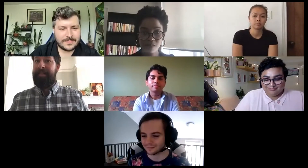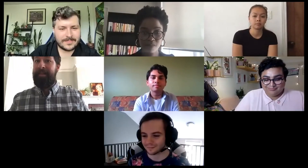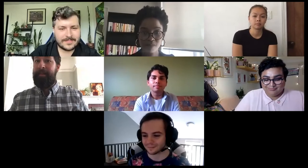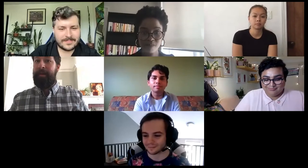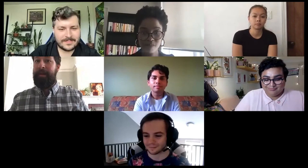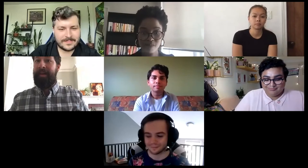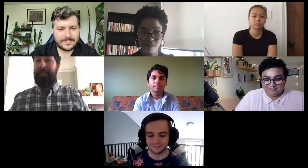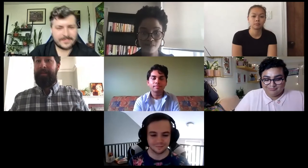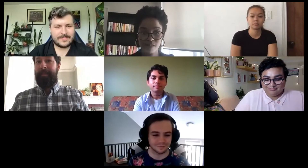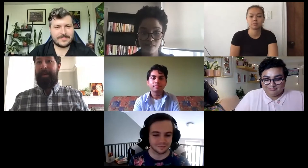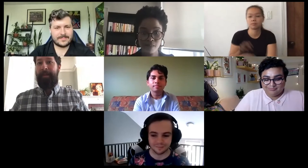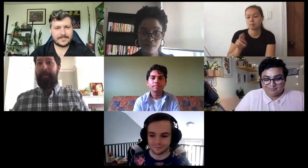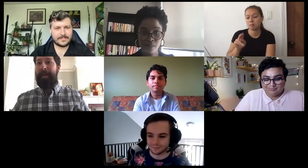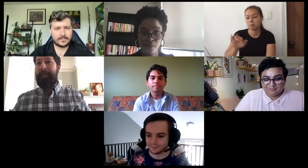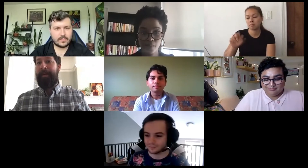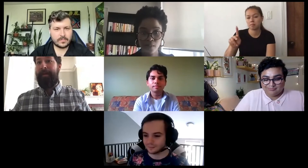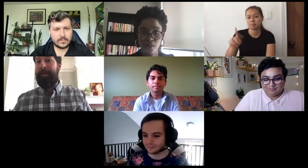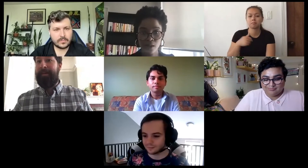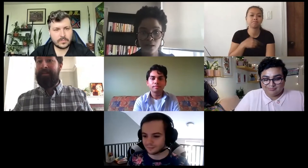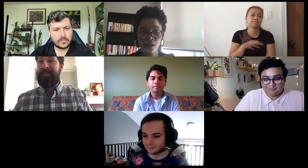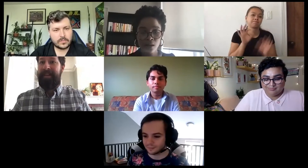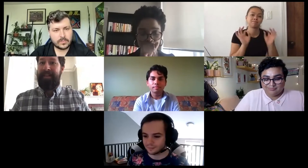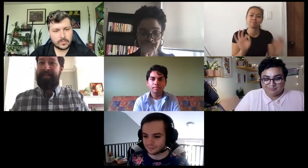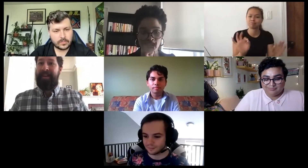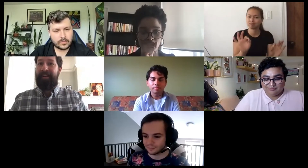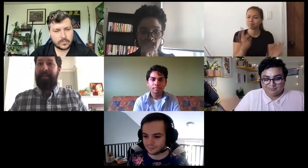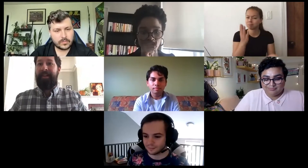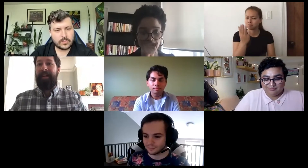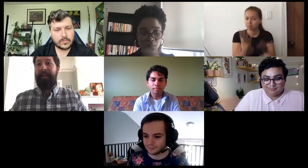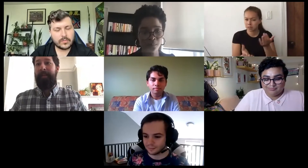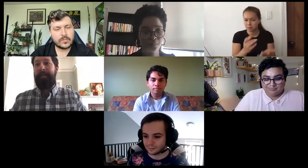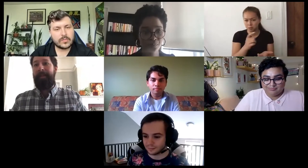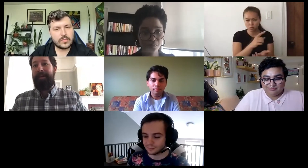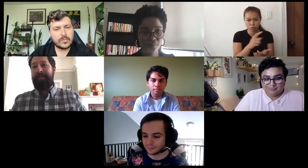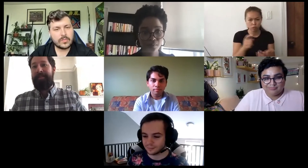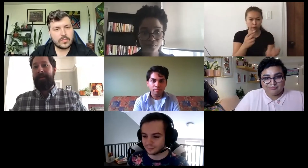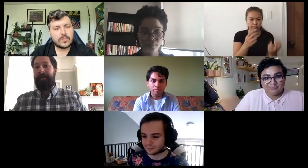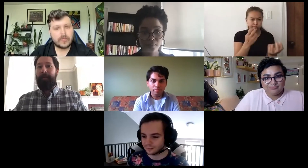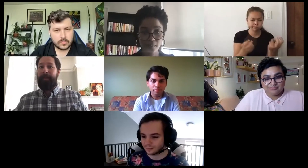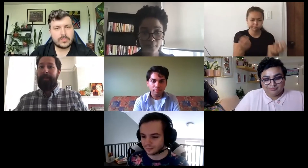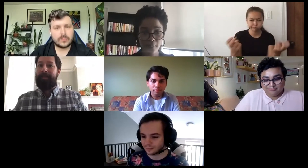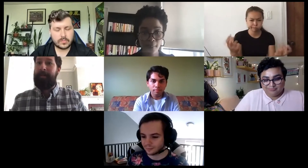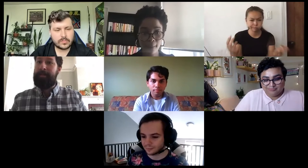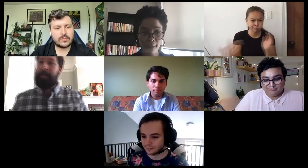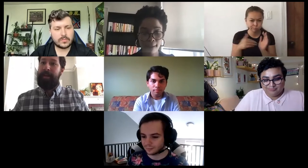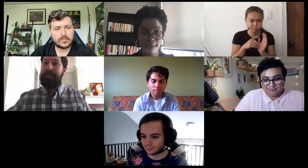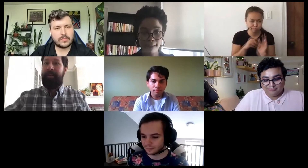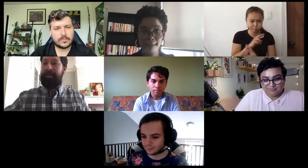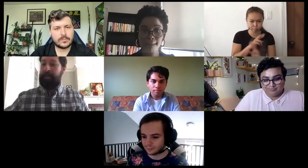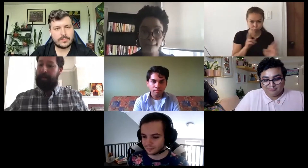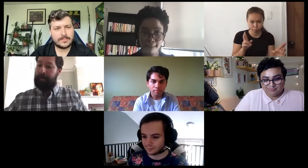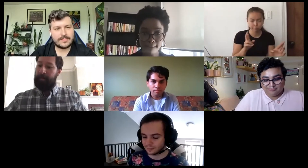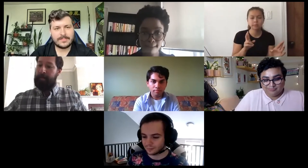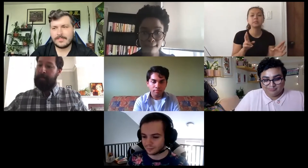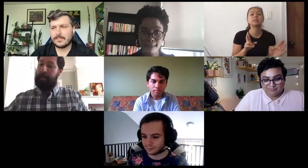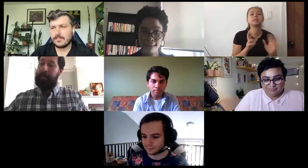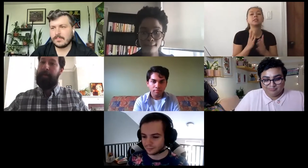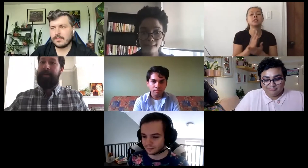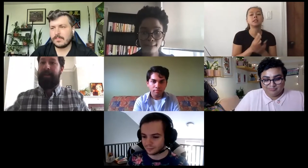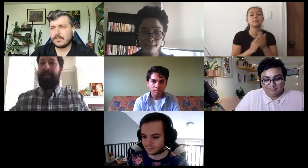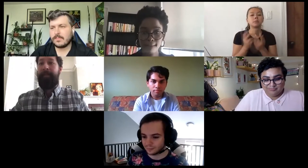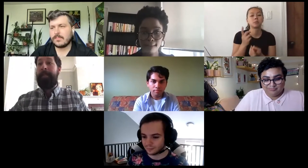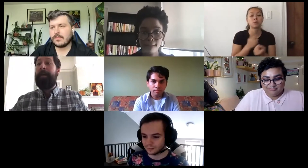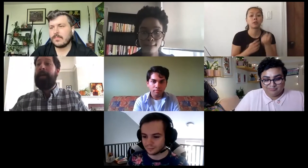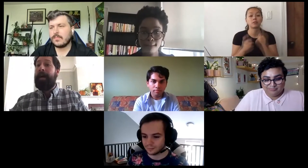Excellent. Well, maybe while people are just getting settled in again, maybe we can start working on some of those questions so we don't go too far